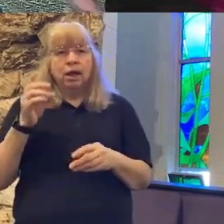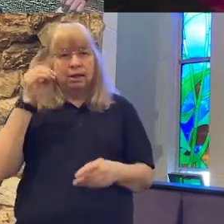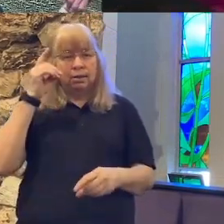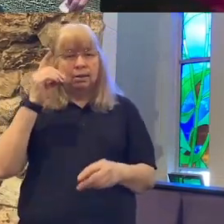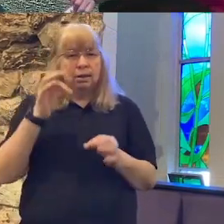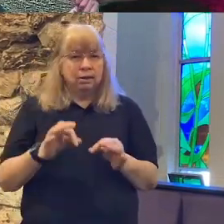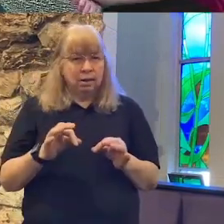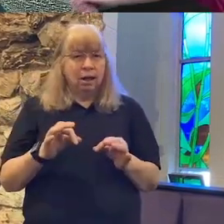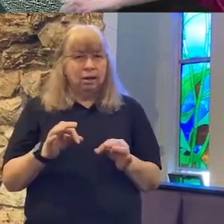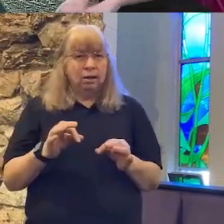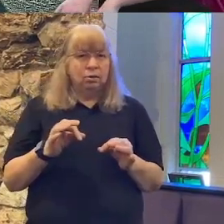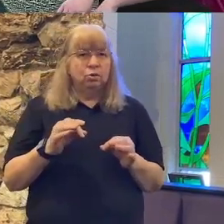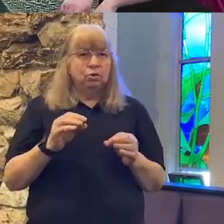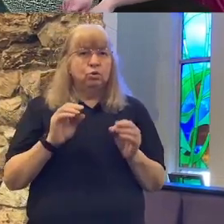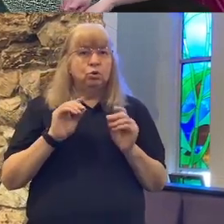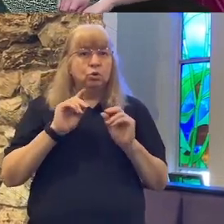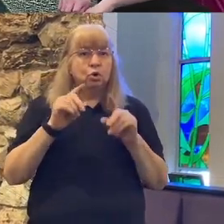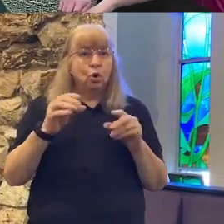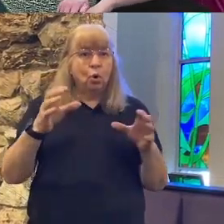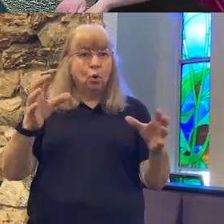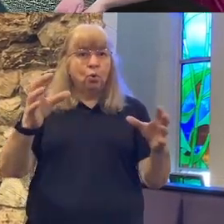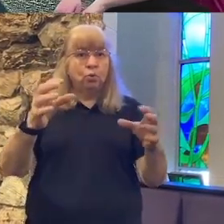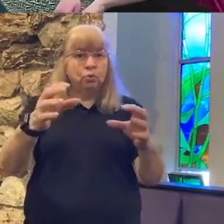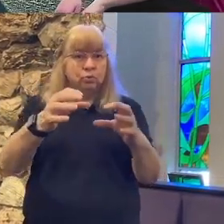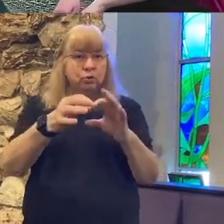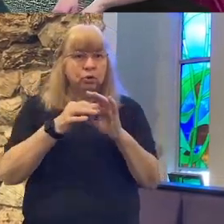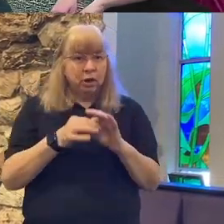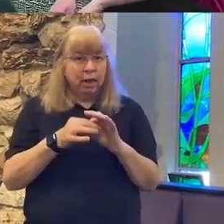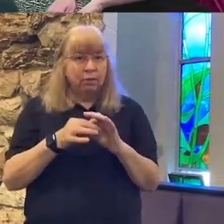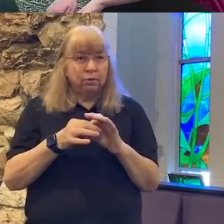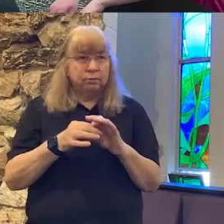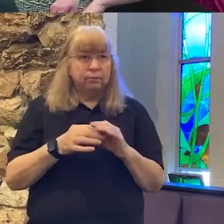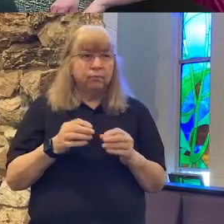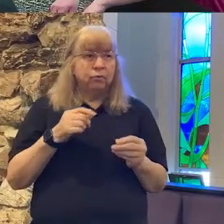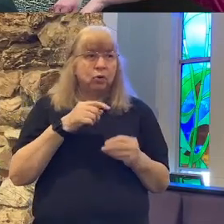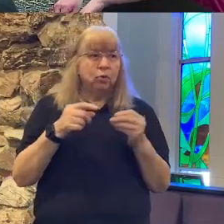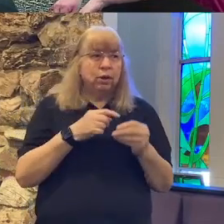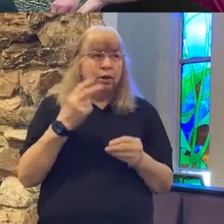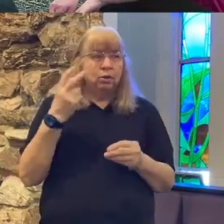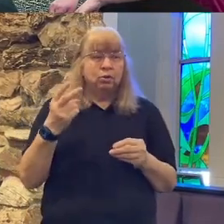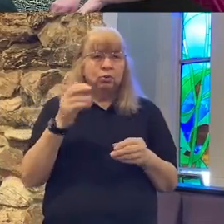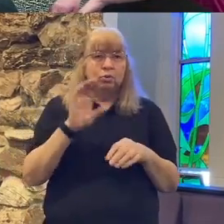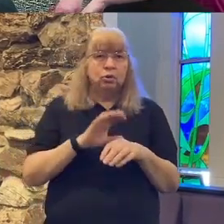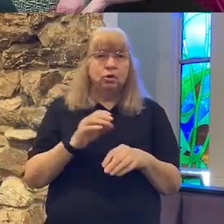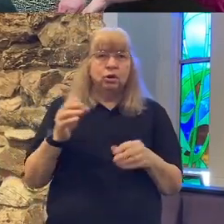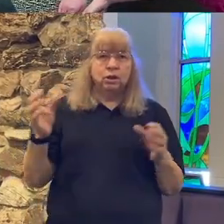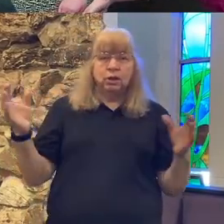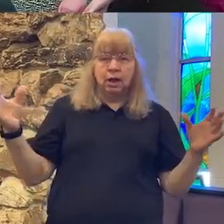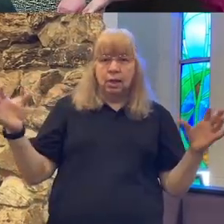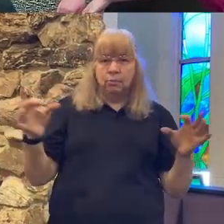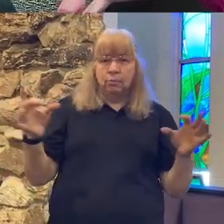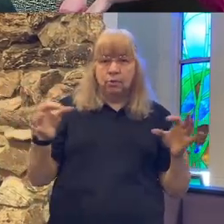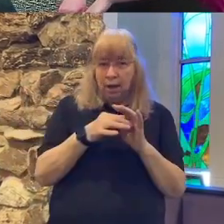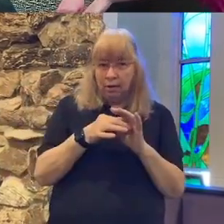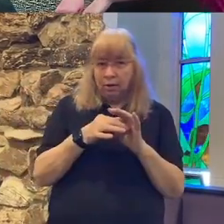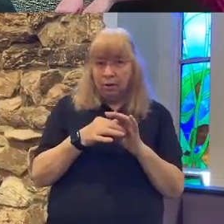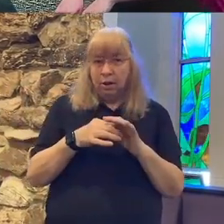together. And when those two denominations merged together, you know what they created?